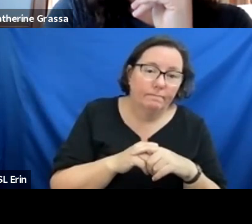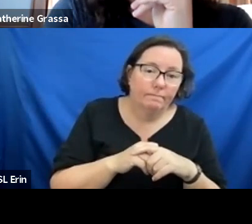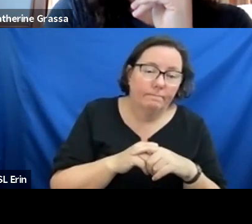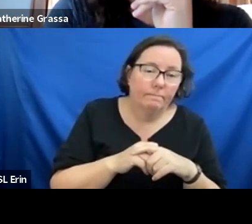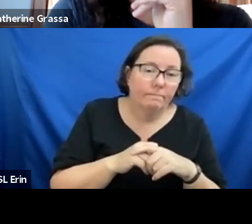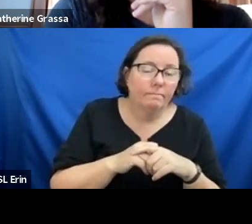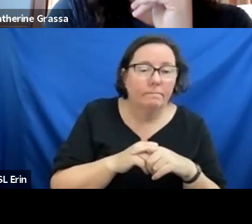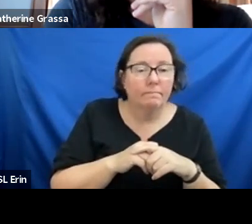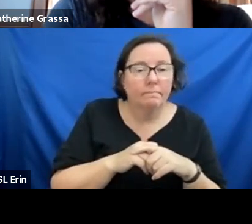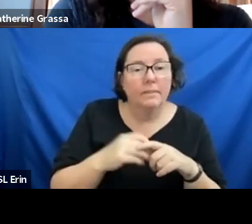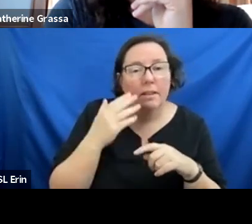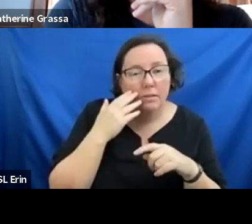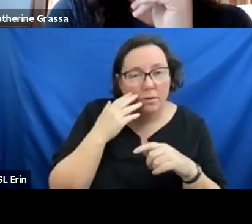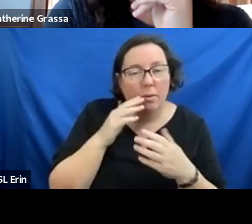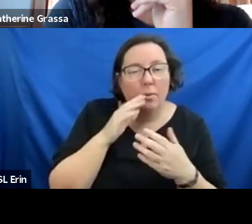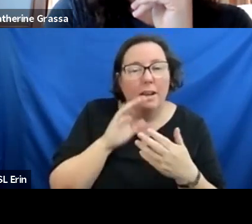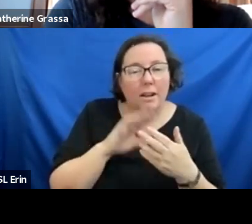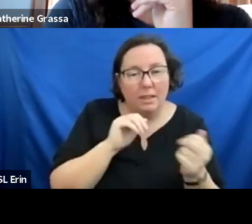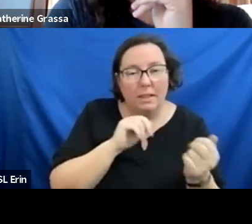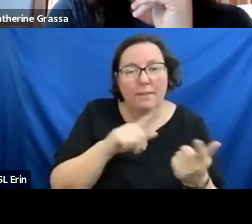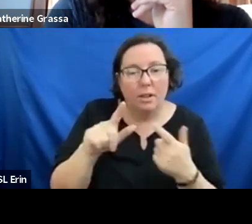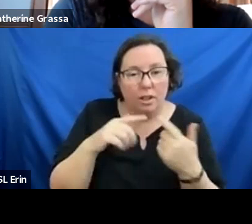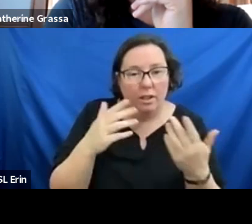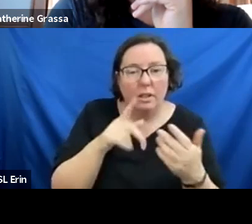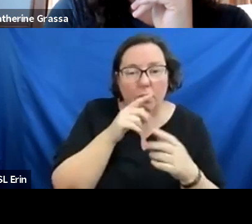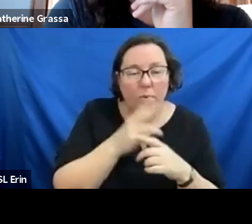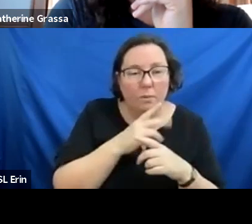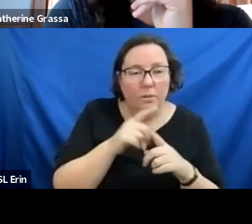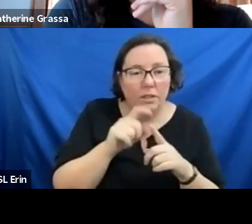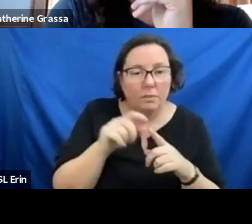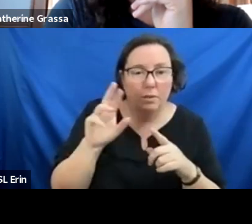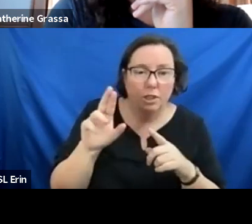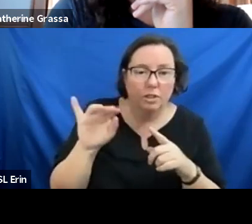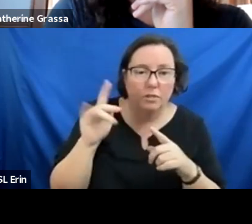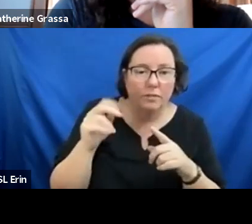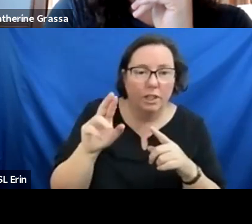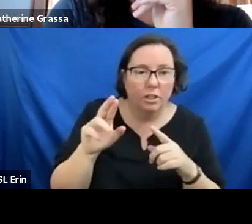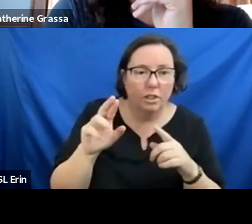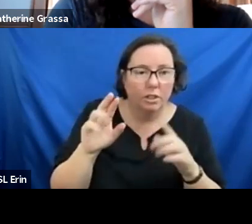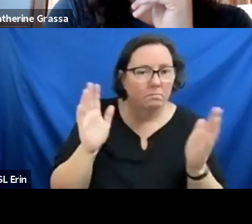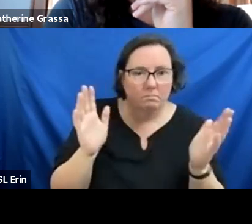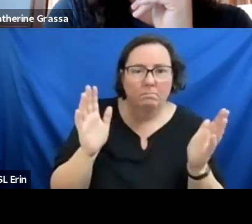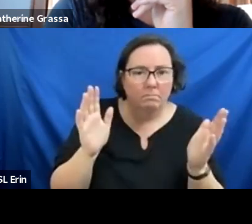I know and I believe that everyone on this screen who's using the word rigor is doing so benignly.